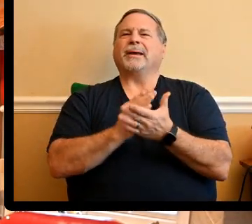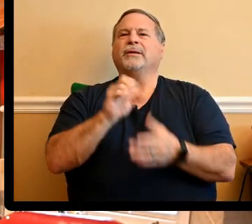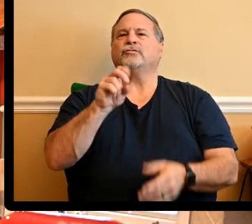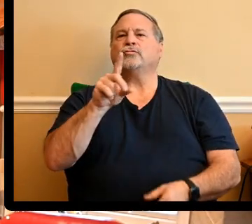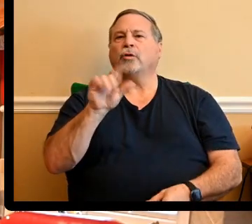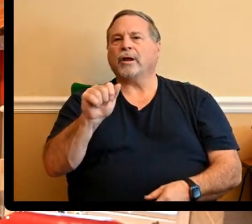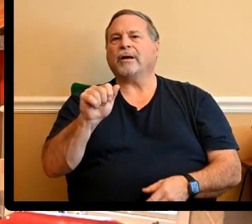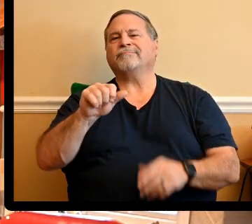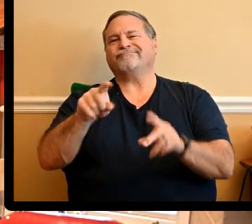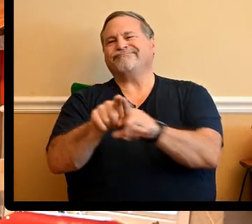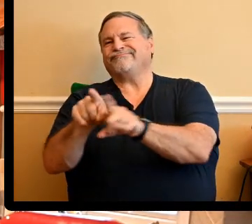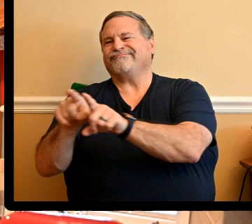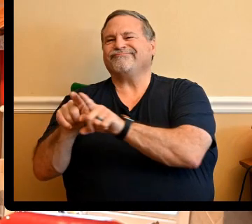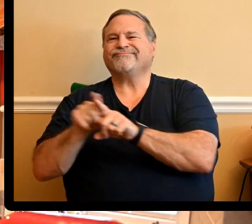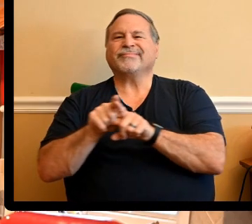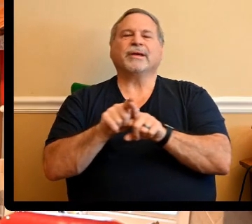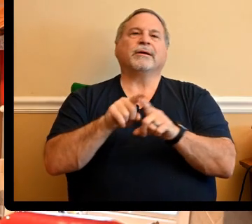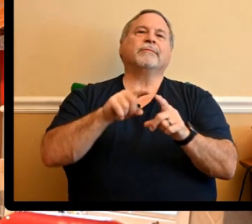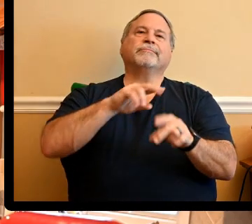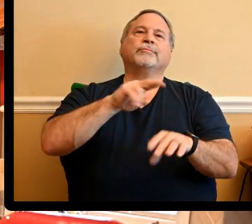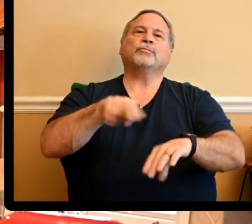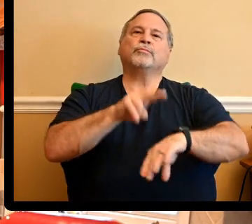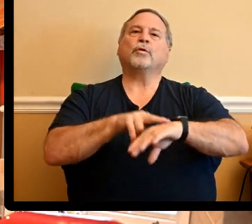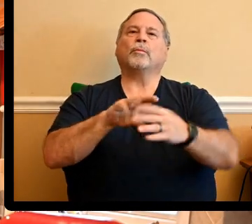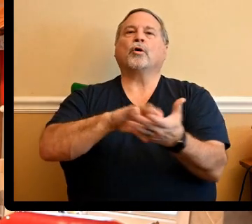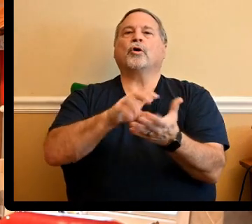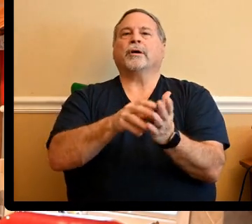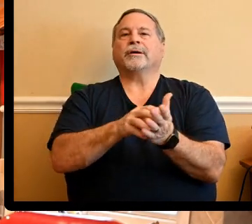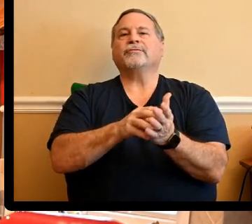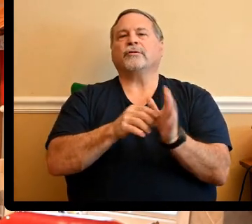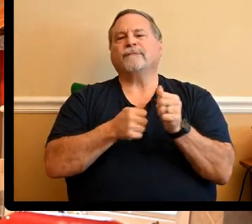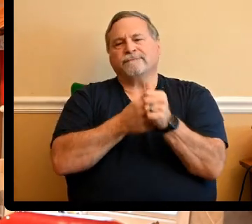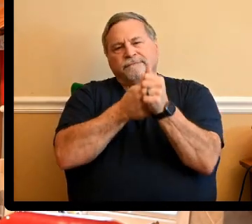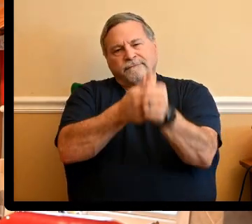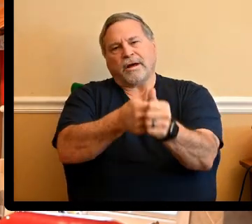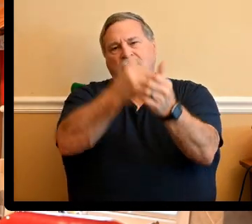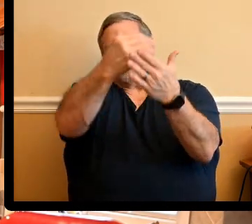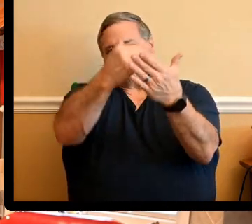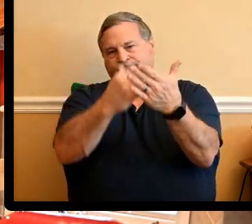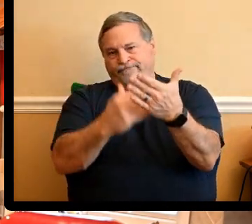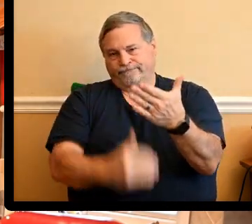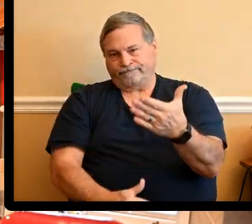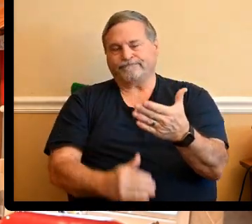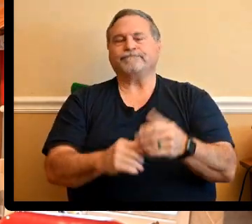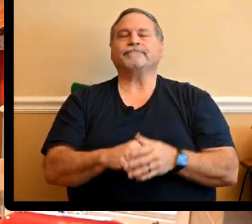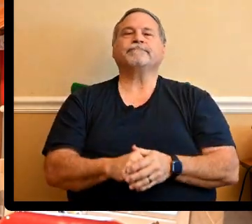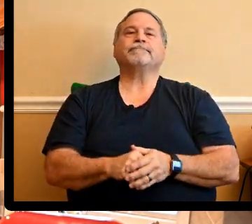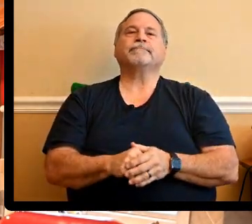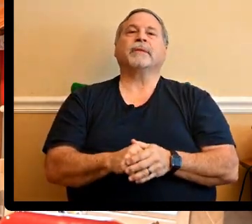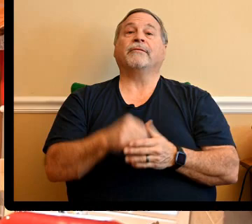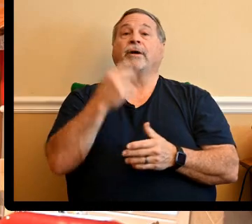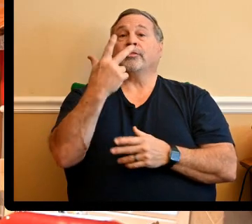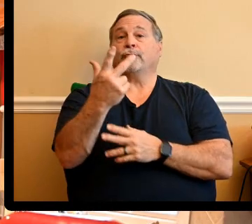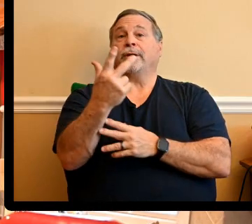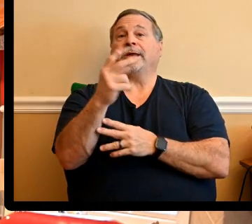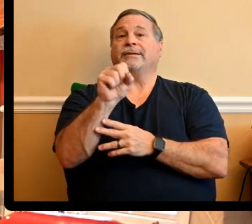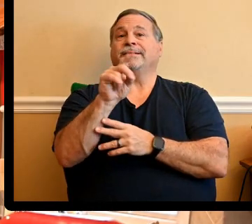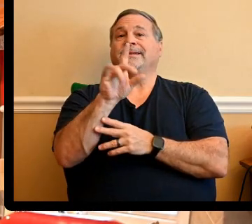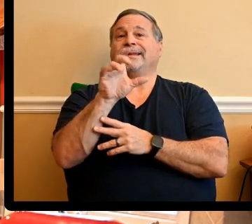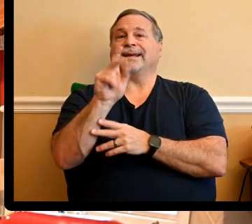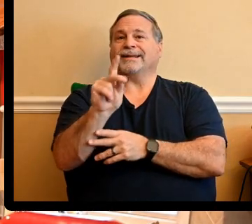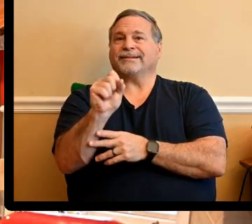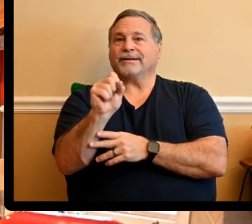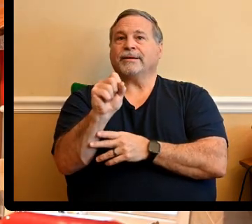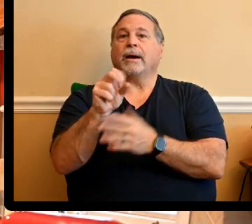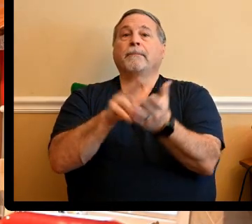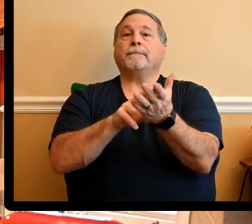things you'd put in a cookie. That's a very simple cookie. Just follow the recipe as you go along. We're going to start out with 3 sticks of